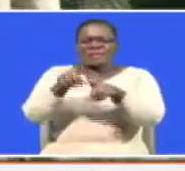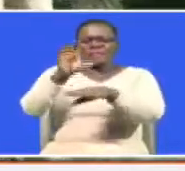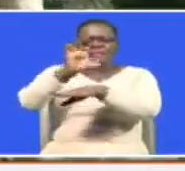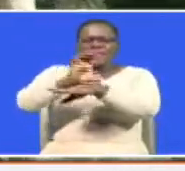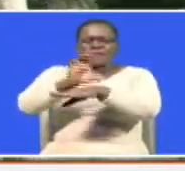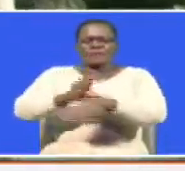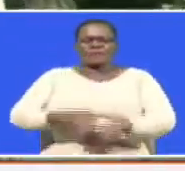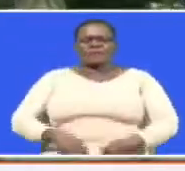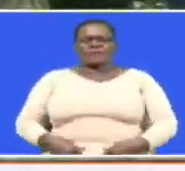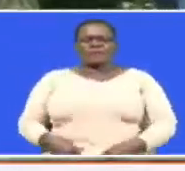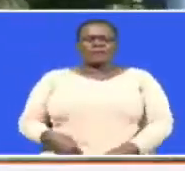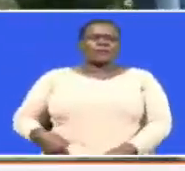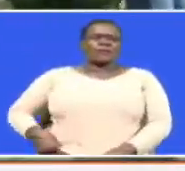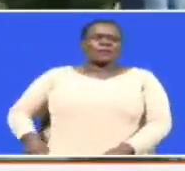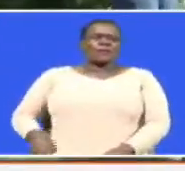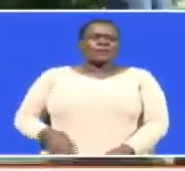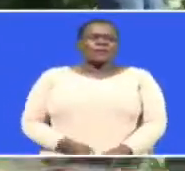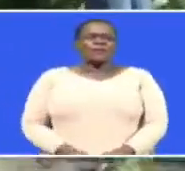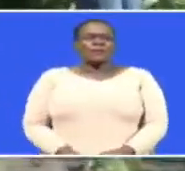Miriam Angel, KTN News.